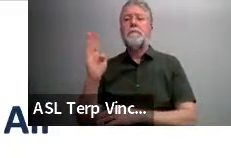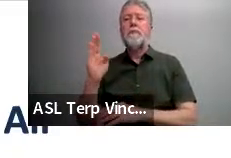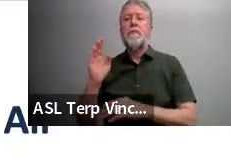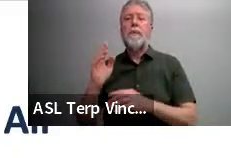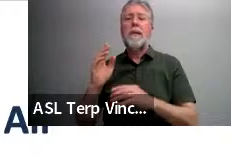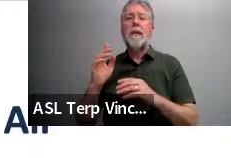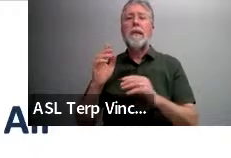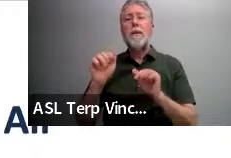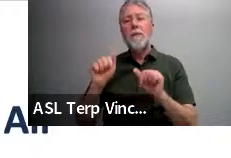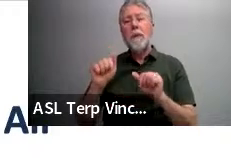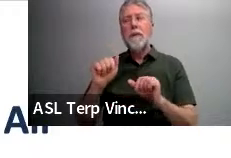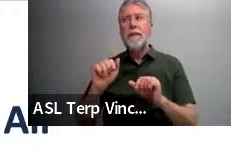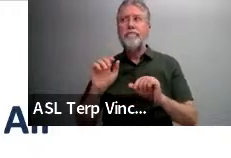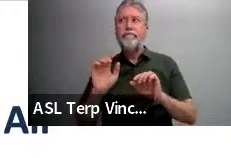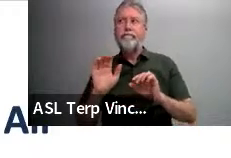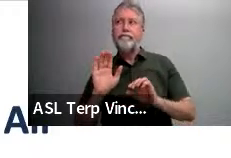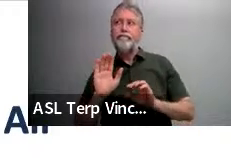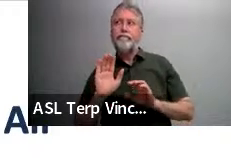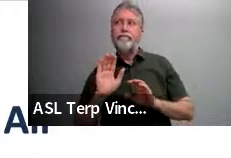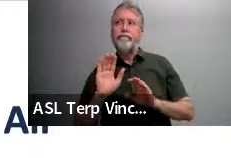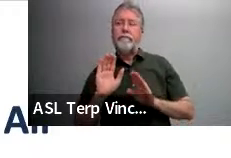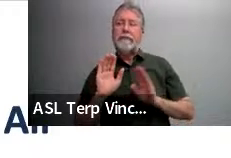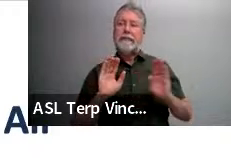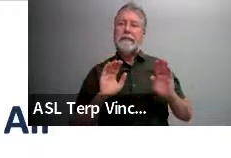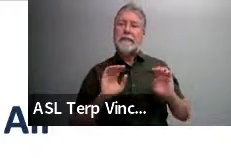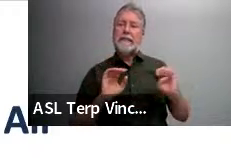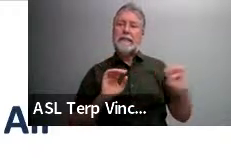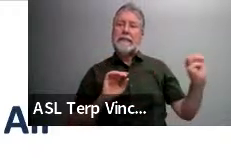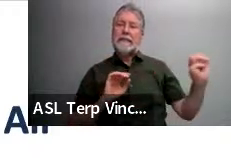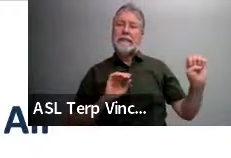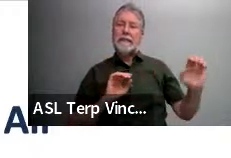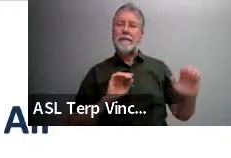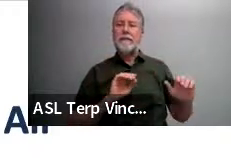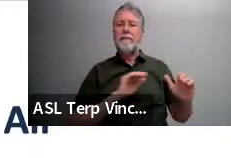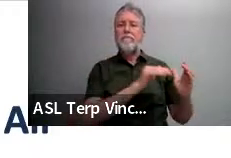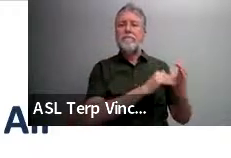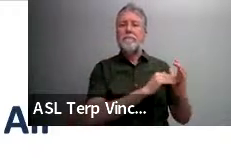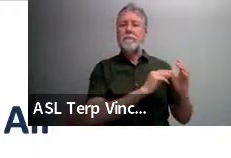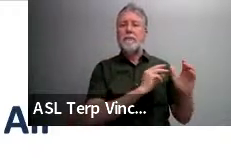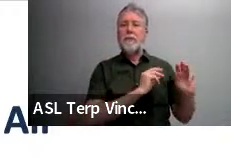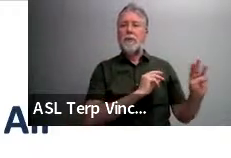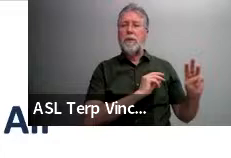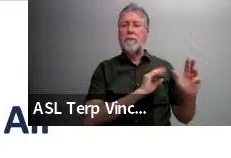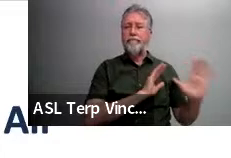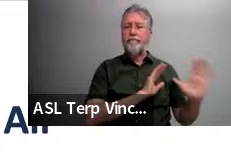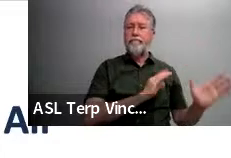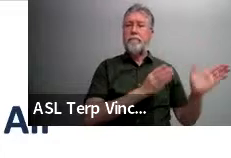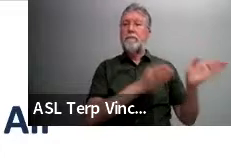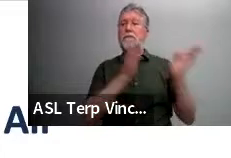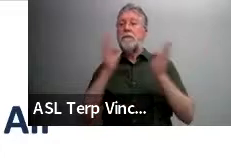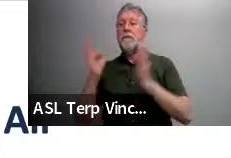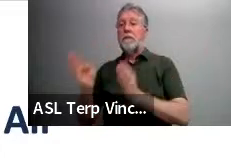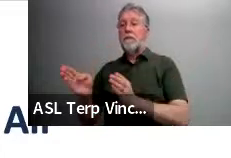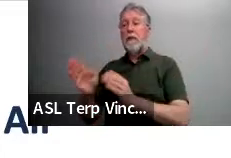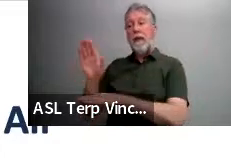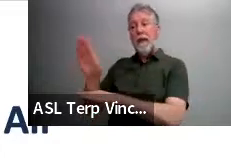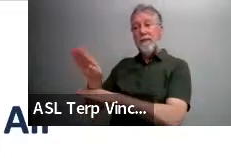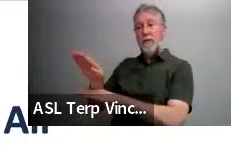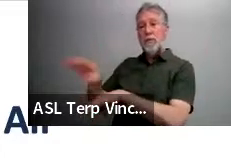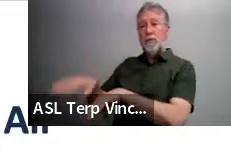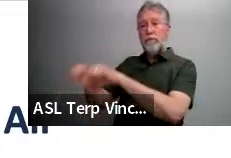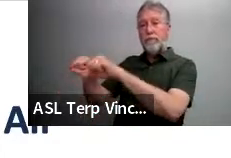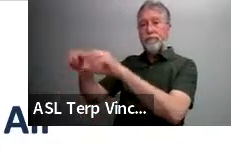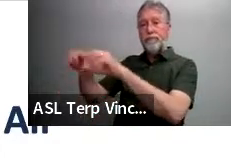people on the East and maybe in Midwest. And the second session will be hosted in the afternoon at 2 to 4